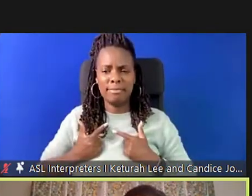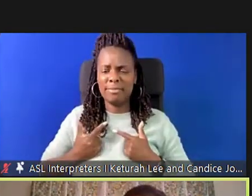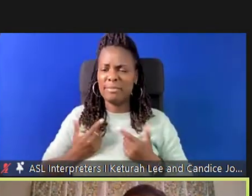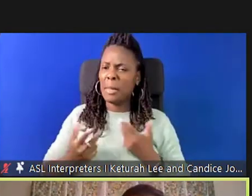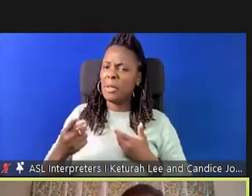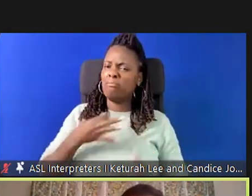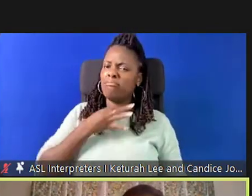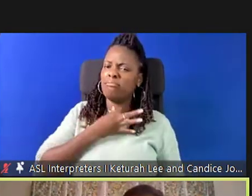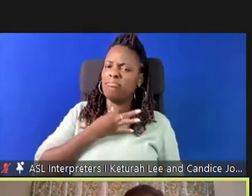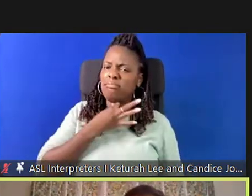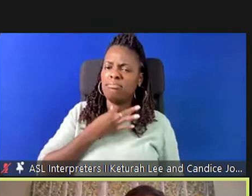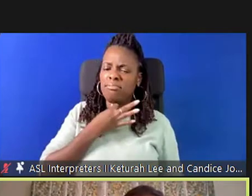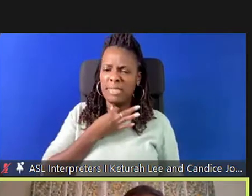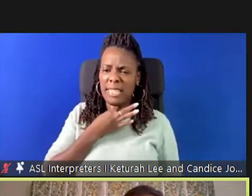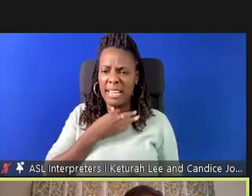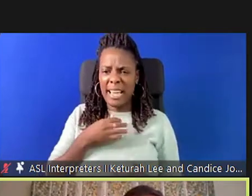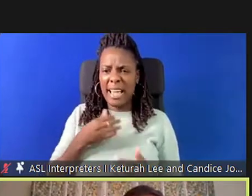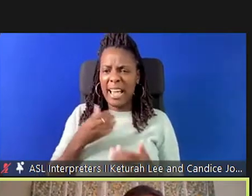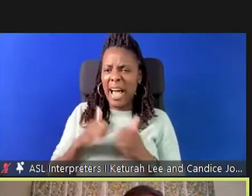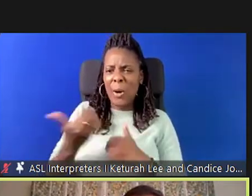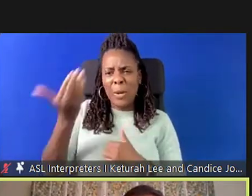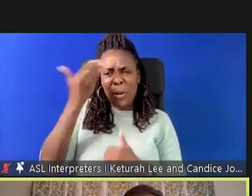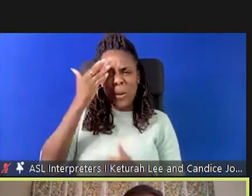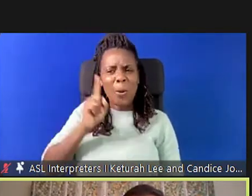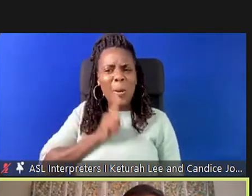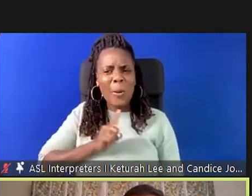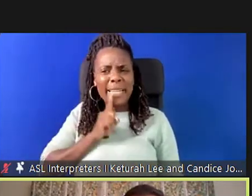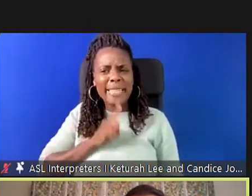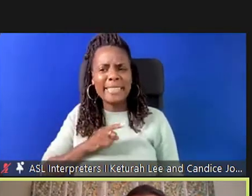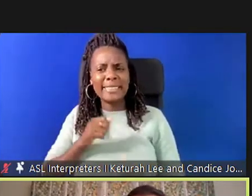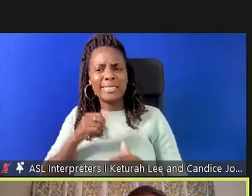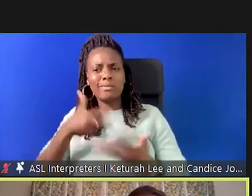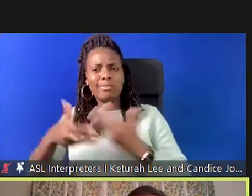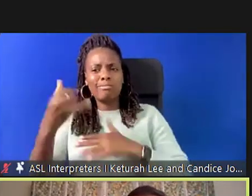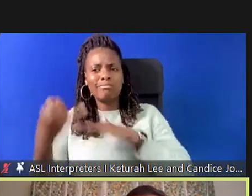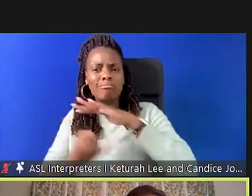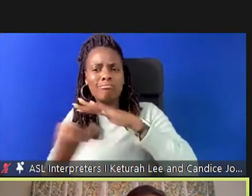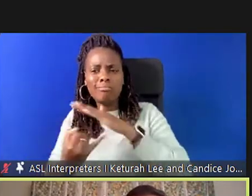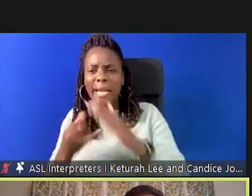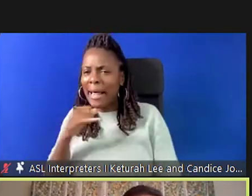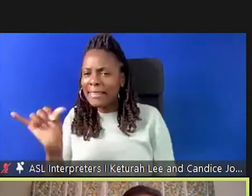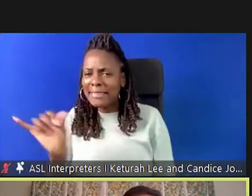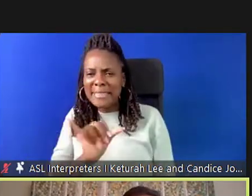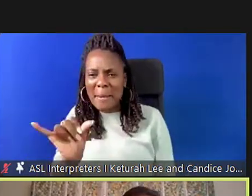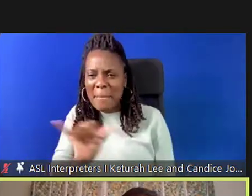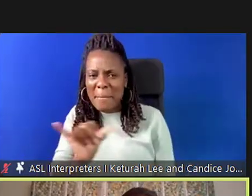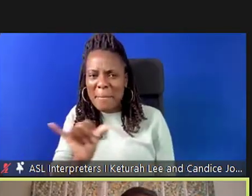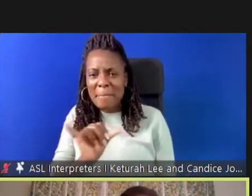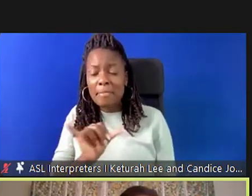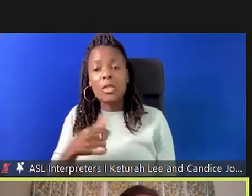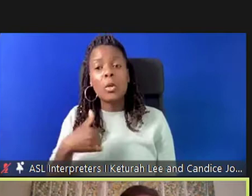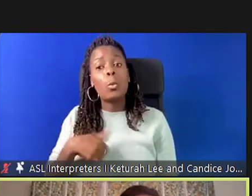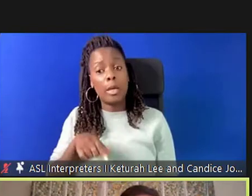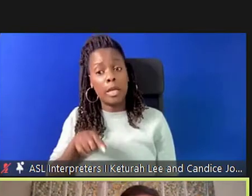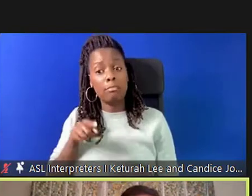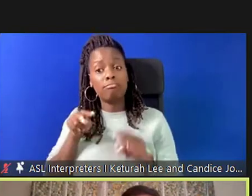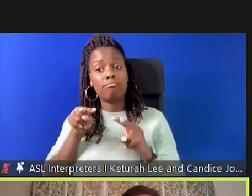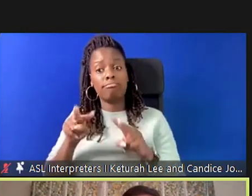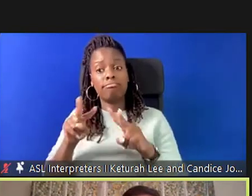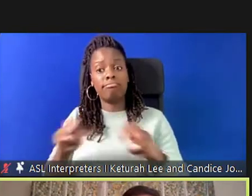that loneliness and isolation aren't just getting at the same issue? So we examined the correlation between each